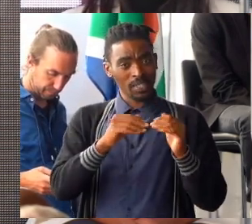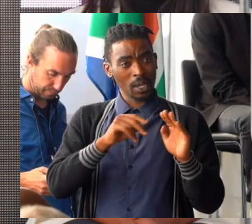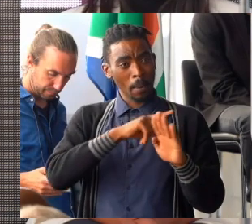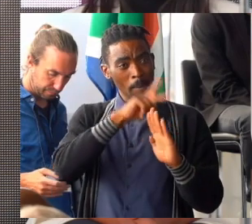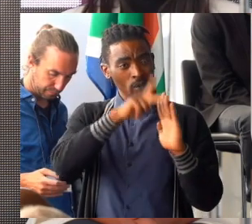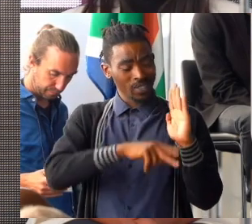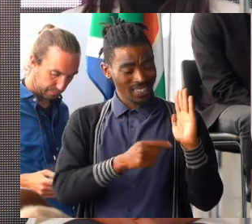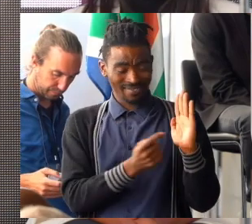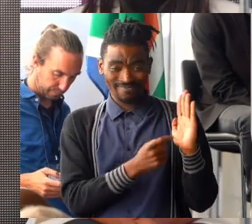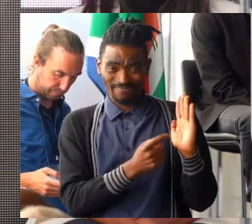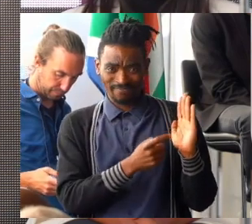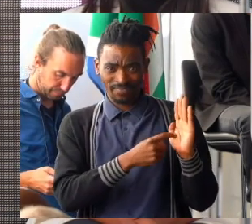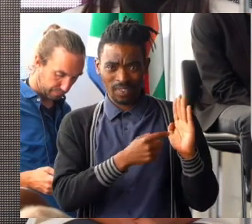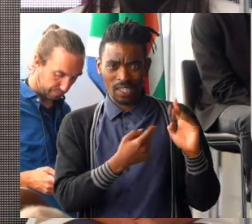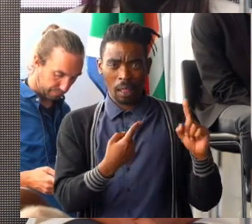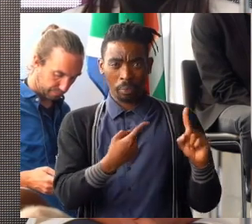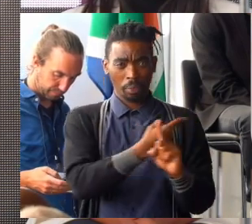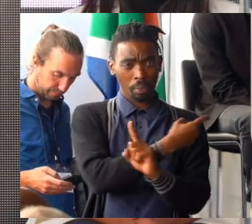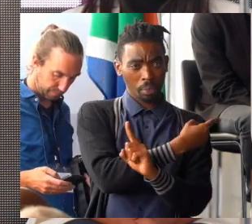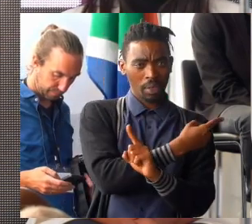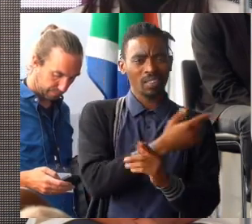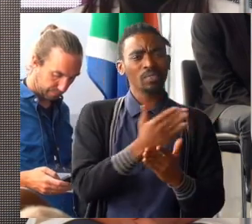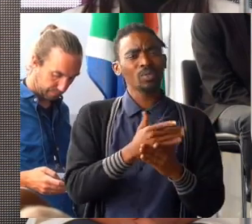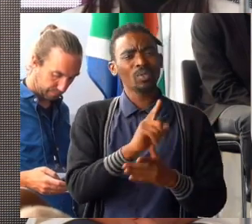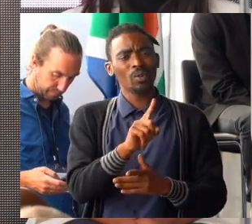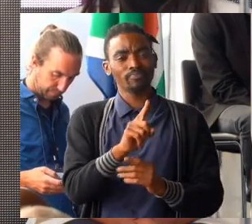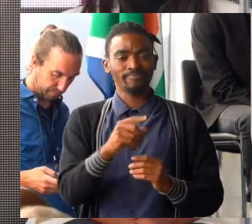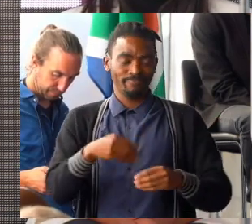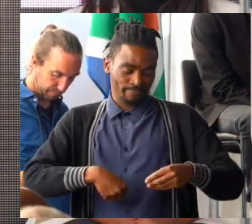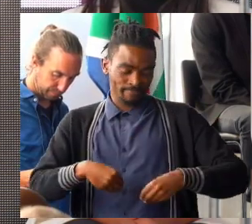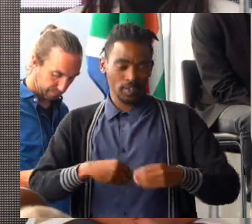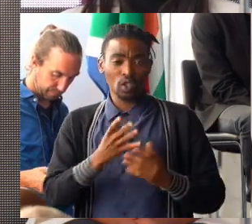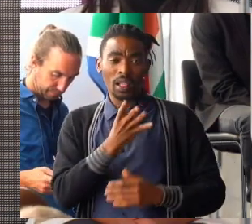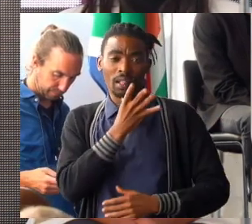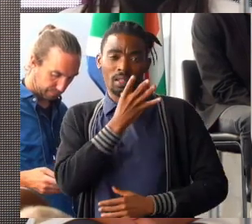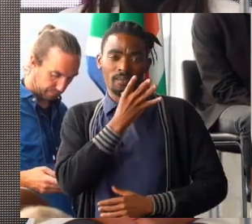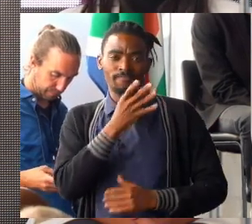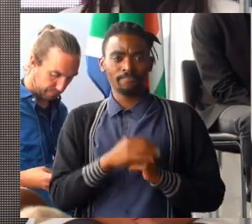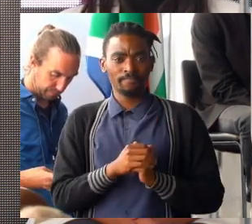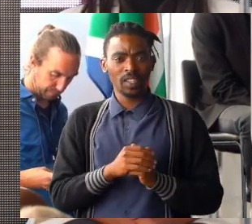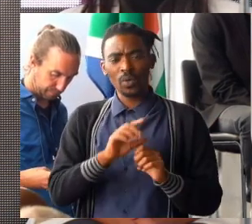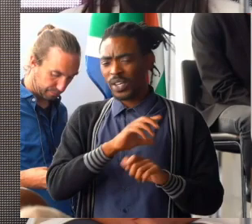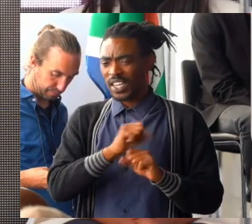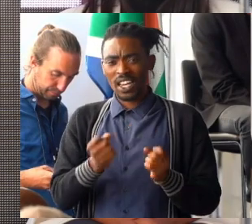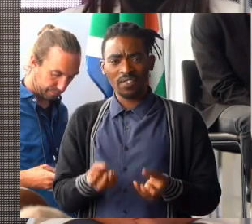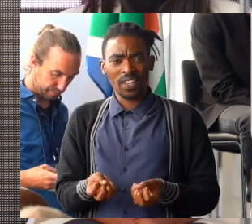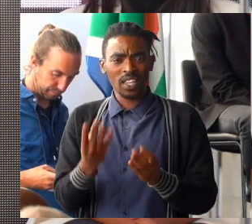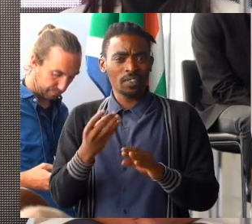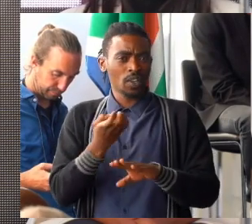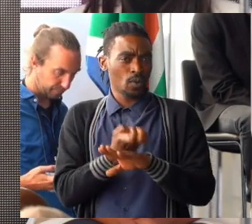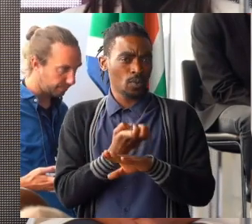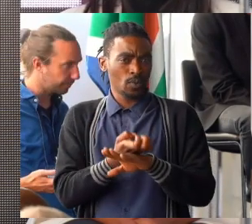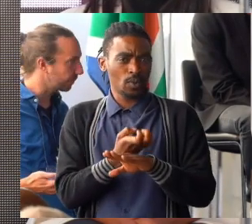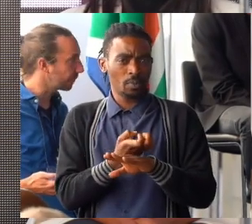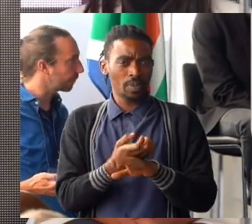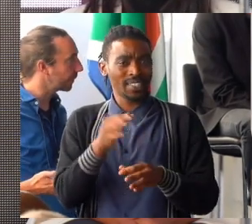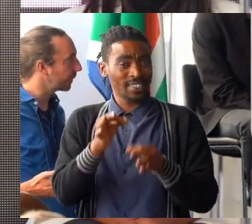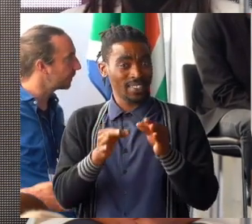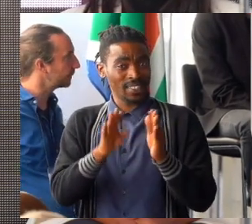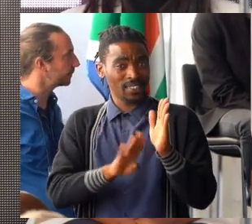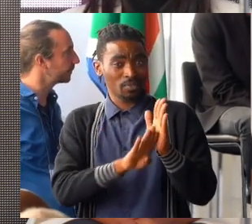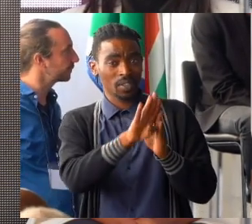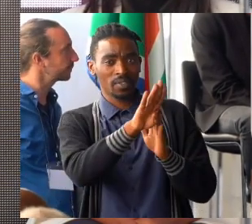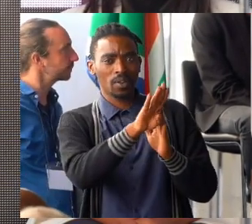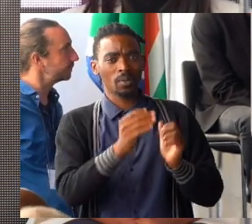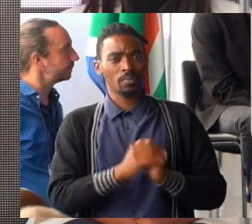because apart from the destruction of corruption, we have also not delivered economic justice. And